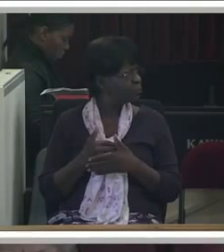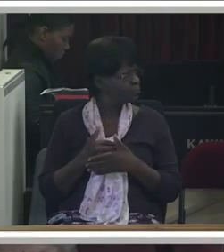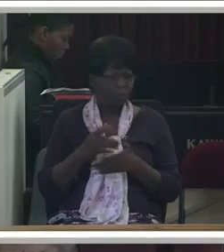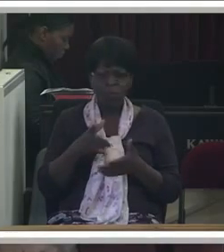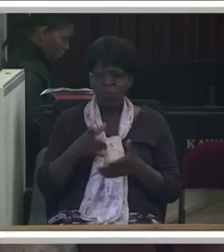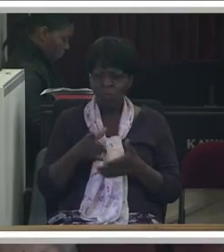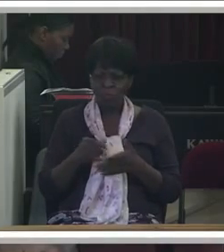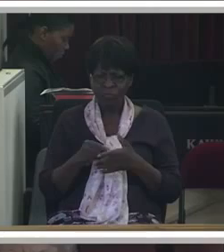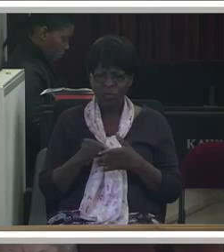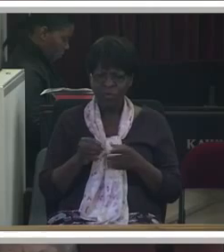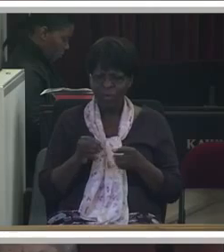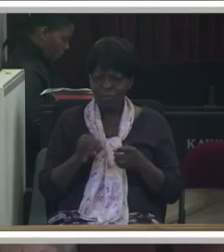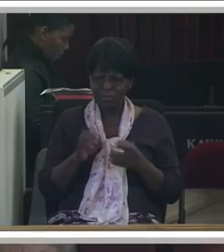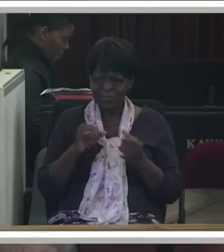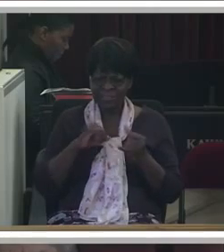centipedes still got in the house.